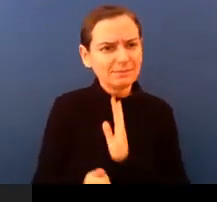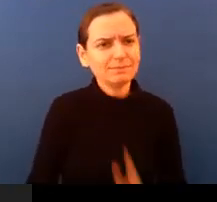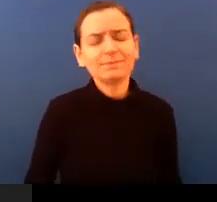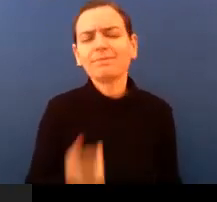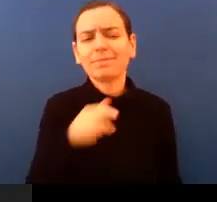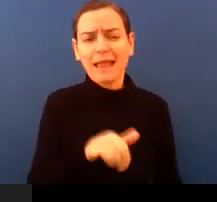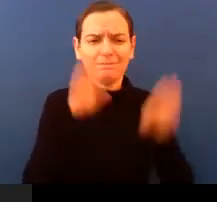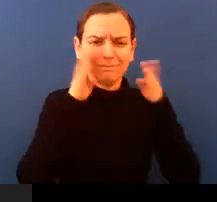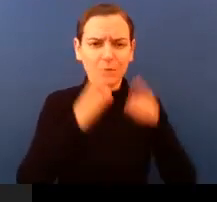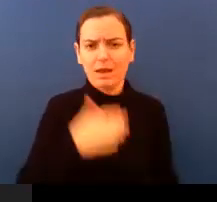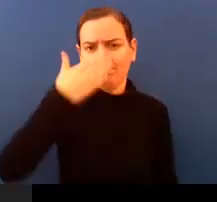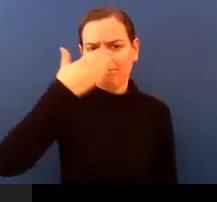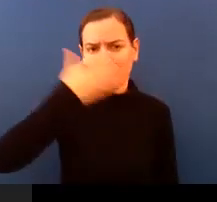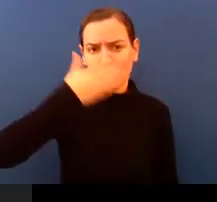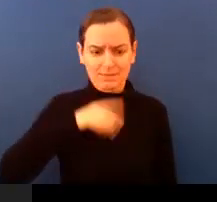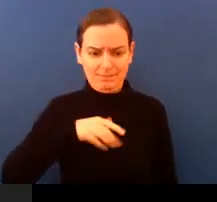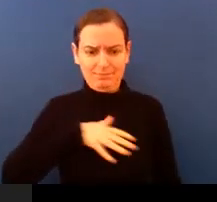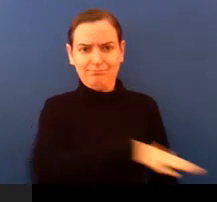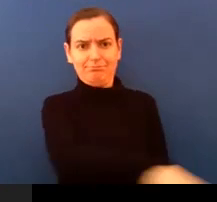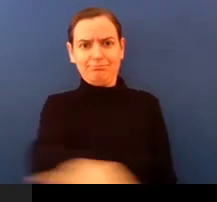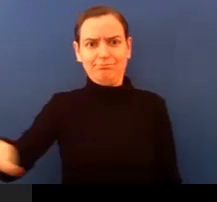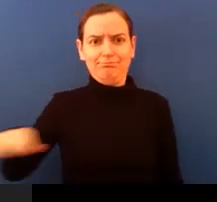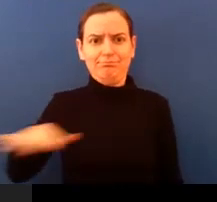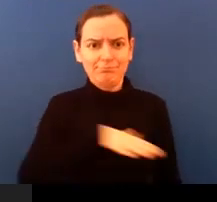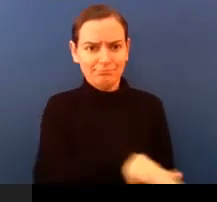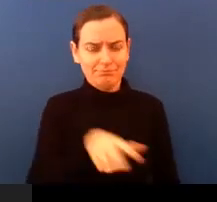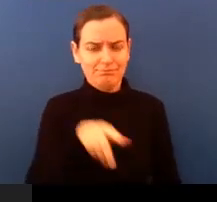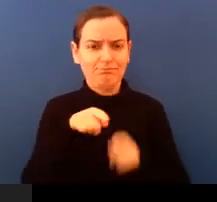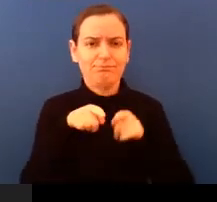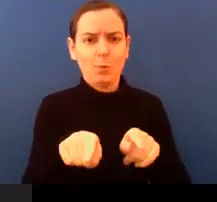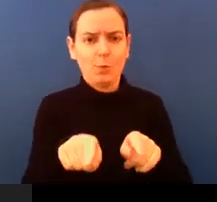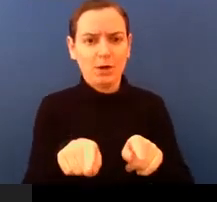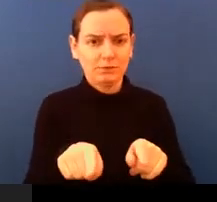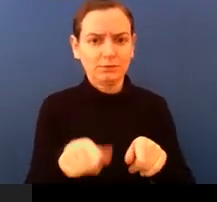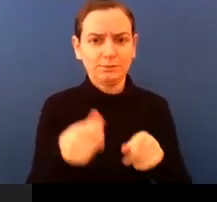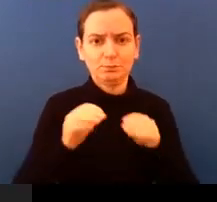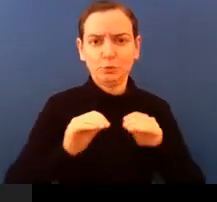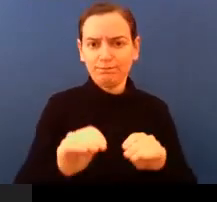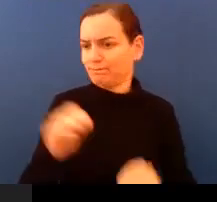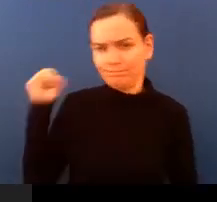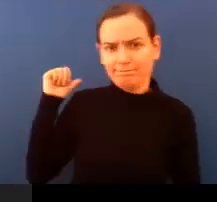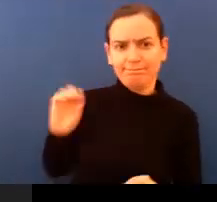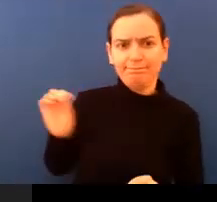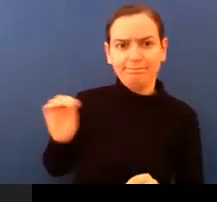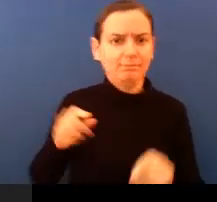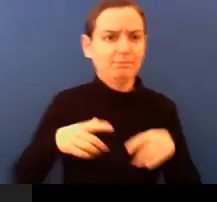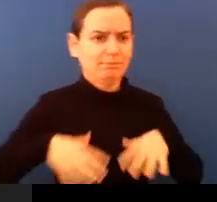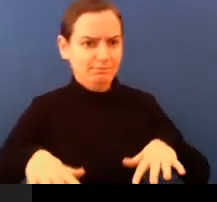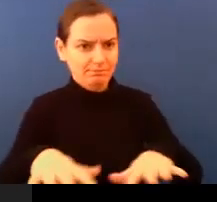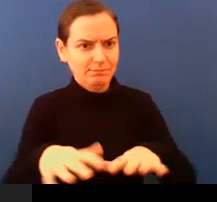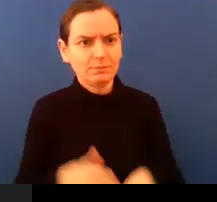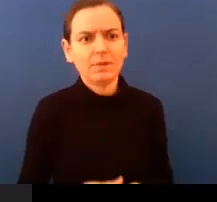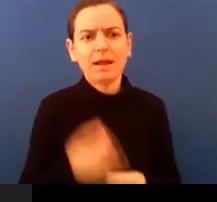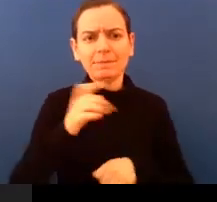forward movement into space, providing tactile surfaces and information for the next 2 to 4